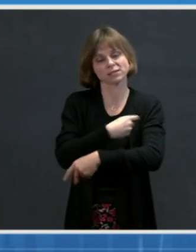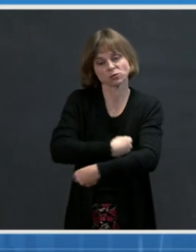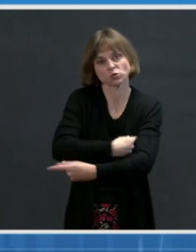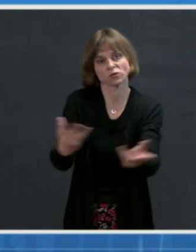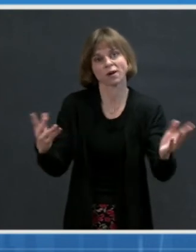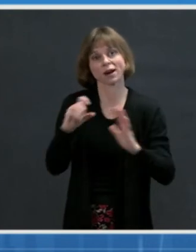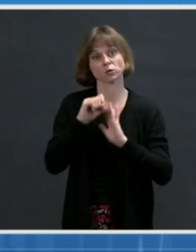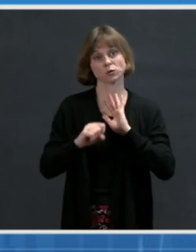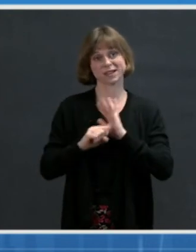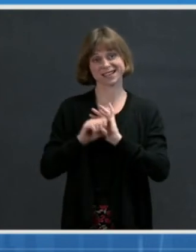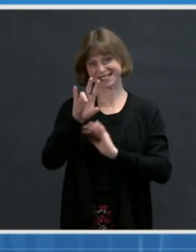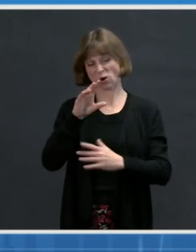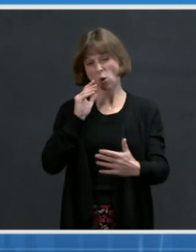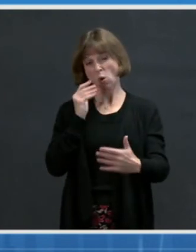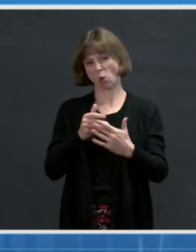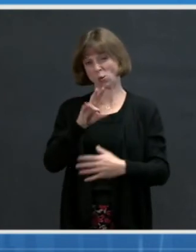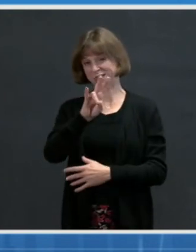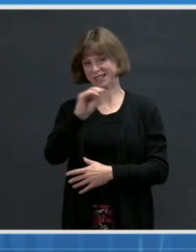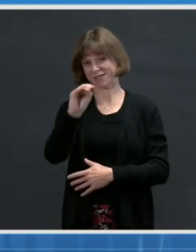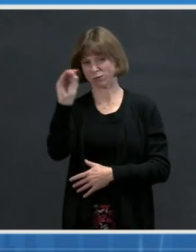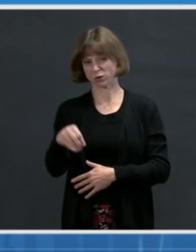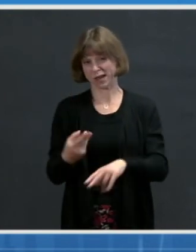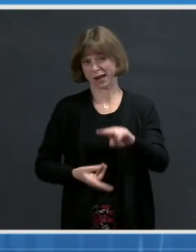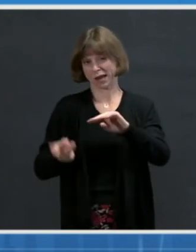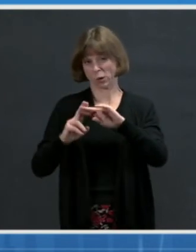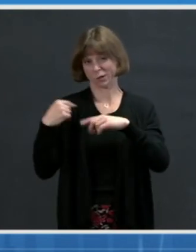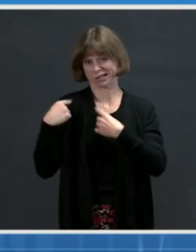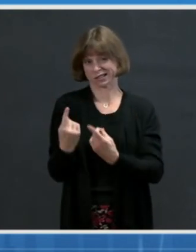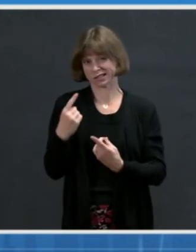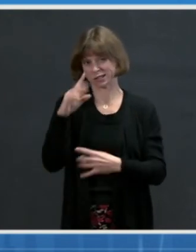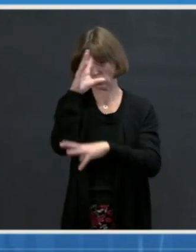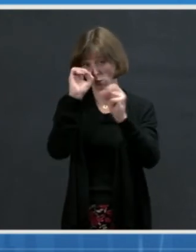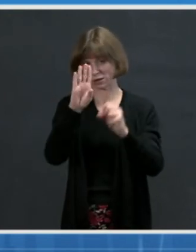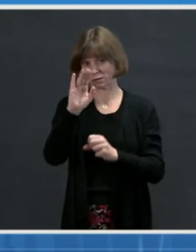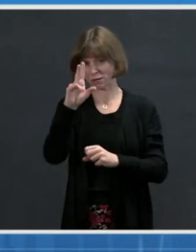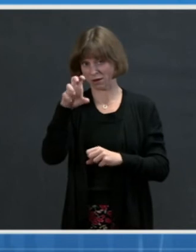nearly 70% during the Biden-Harris administration.